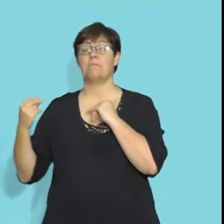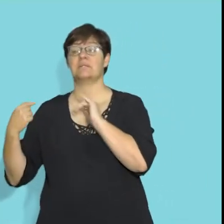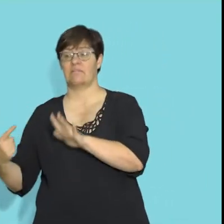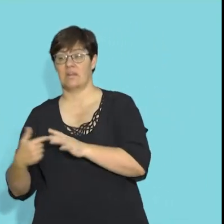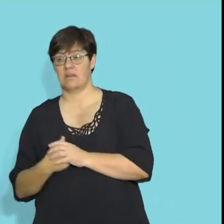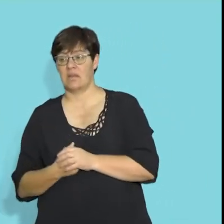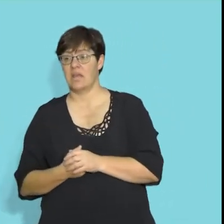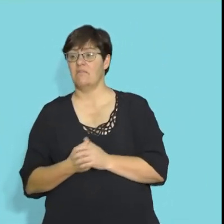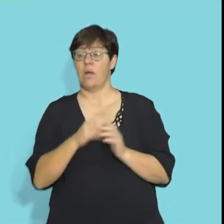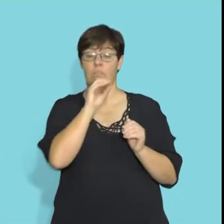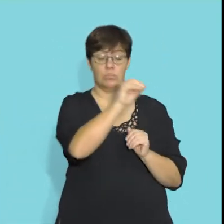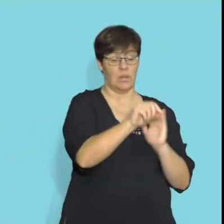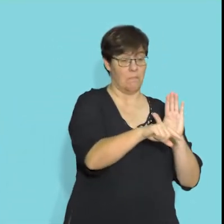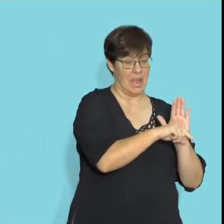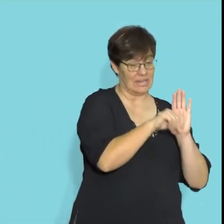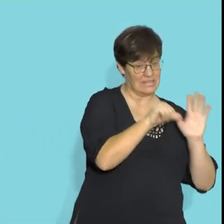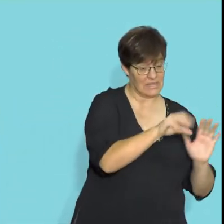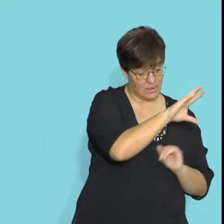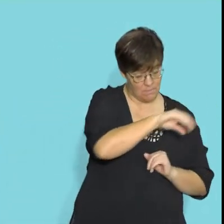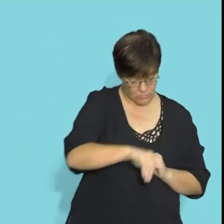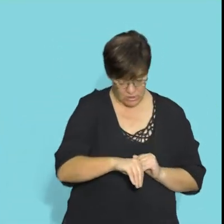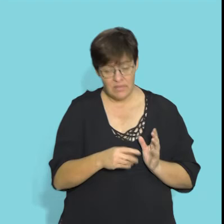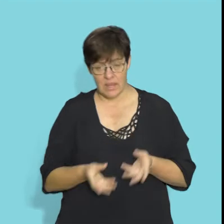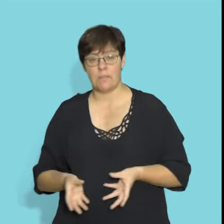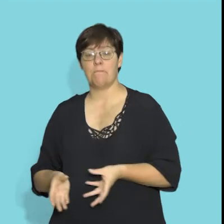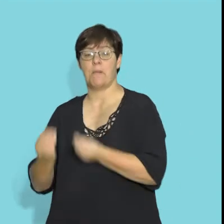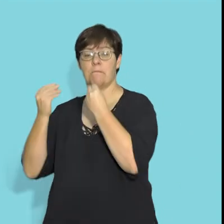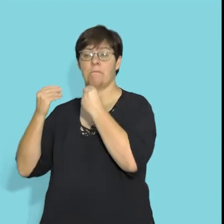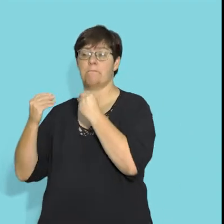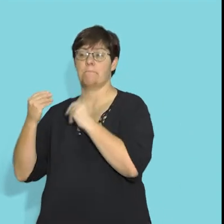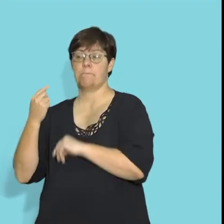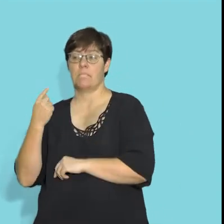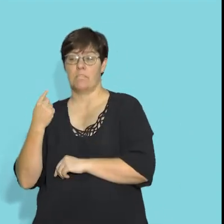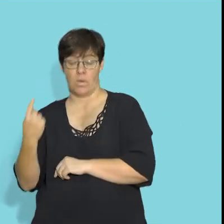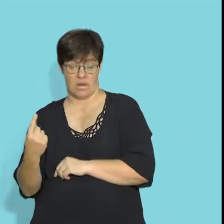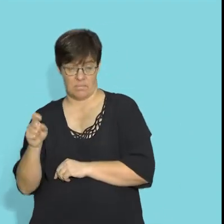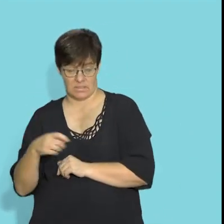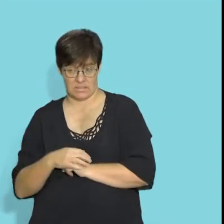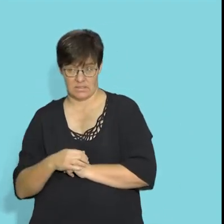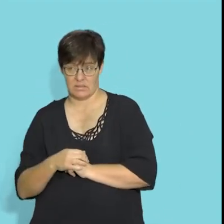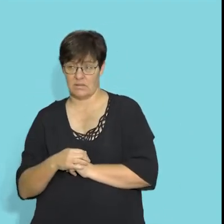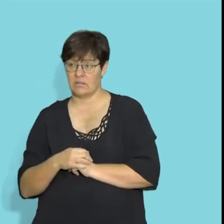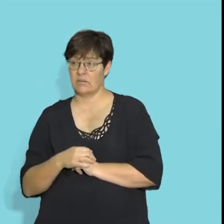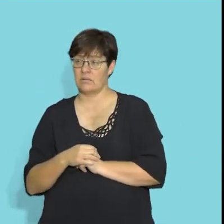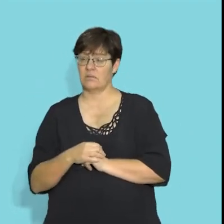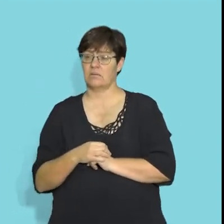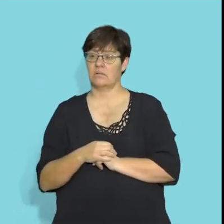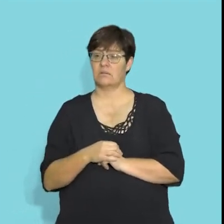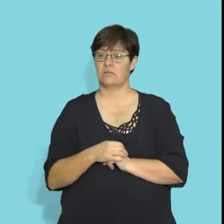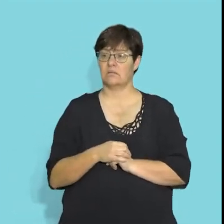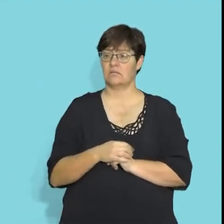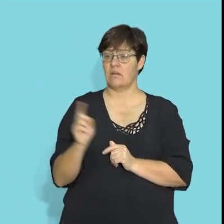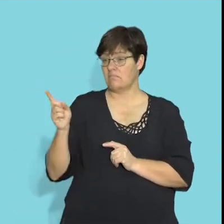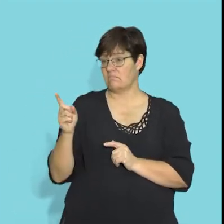out 1. And so if I put 3 in here, if c is equal to 100, the answer is not going to be equal